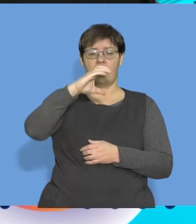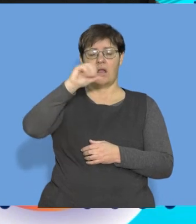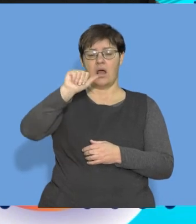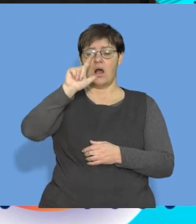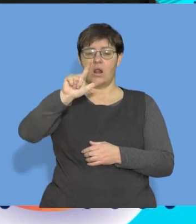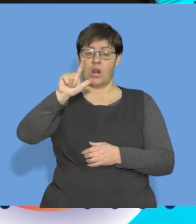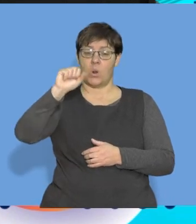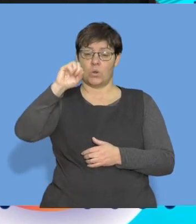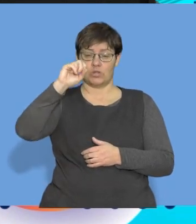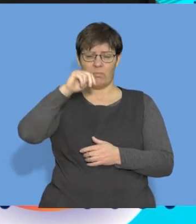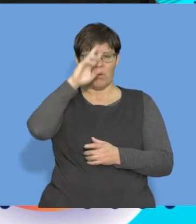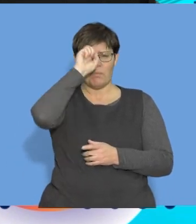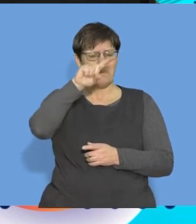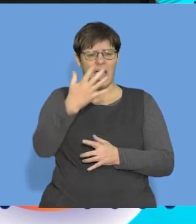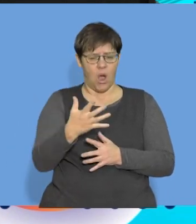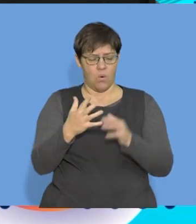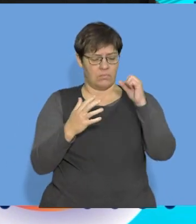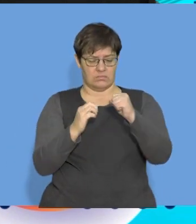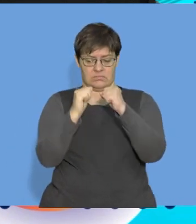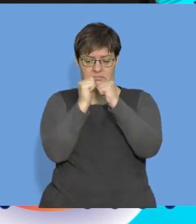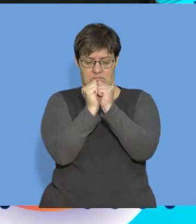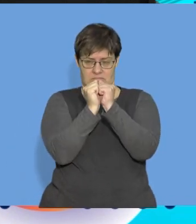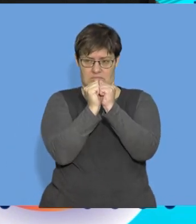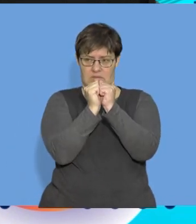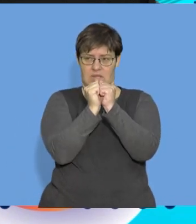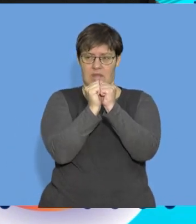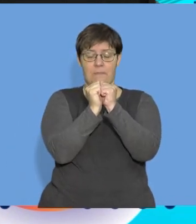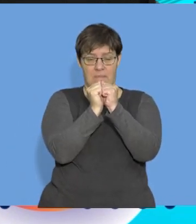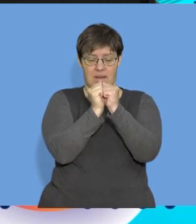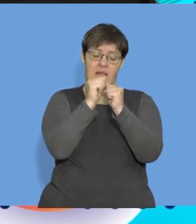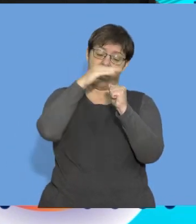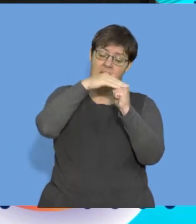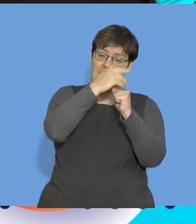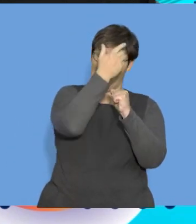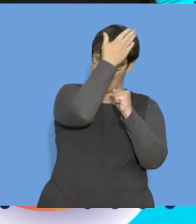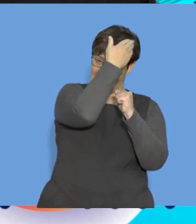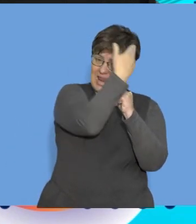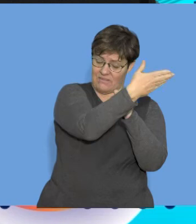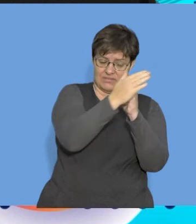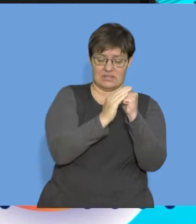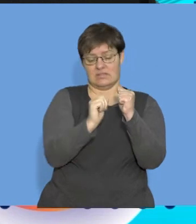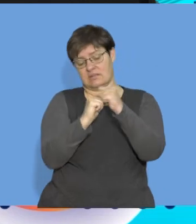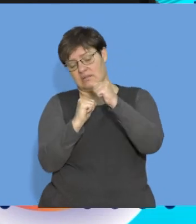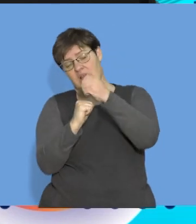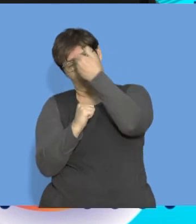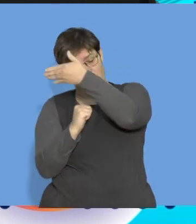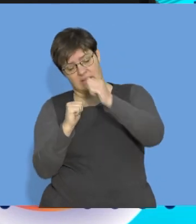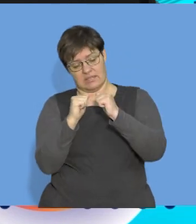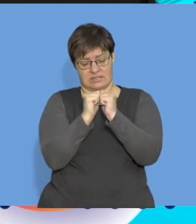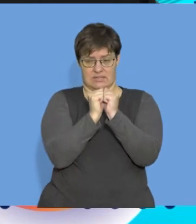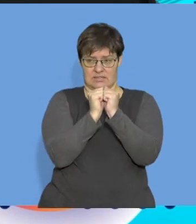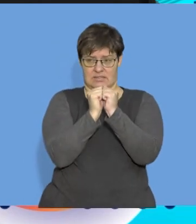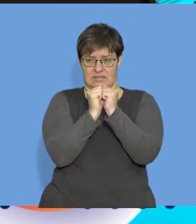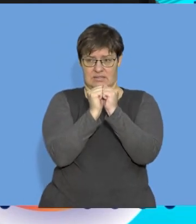together like this, you take this as the left-hand hemisphere of the brain, the right-hand hemisphere of the brain. Then when we